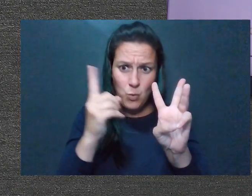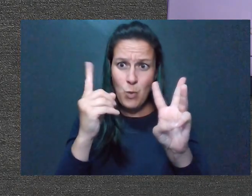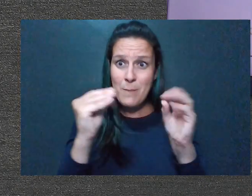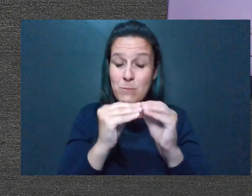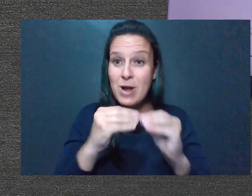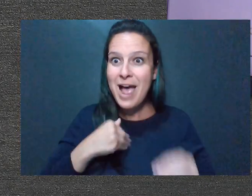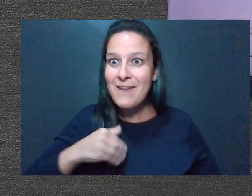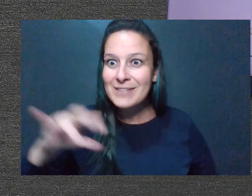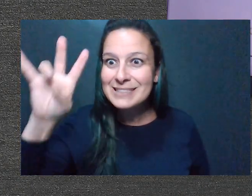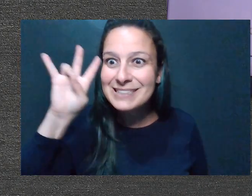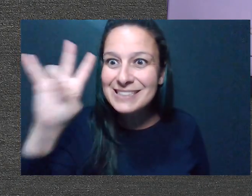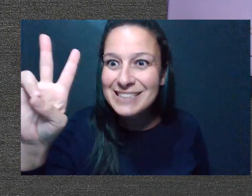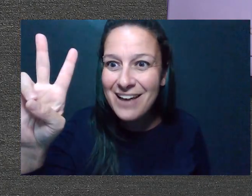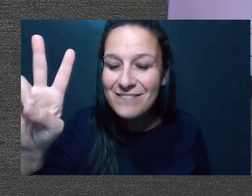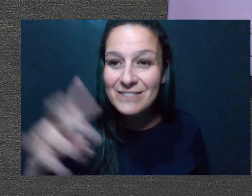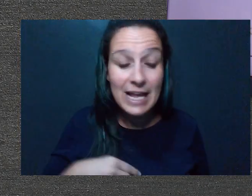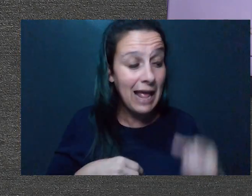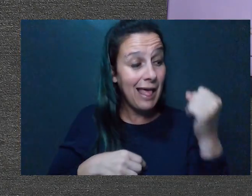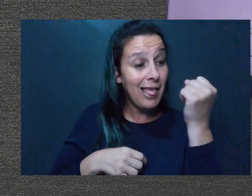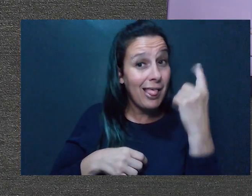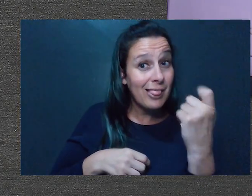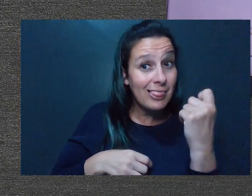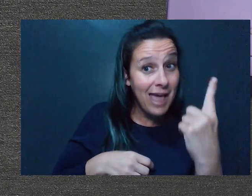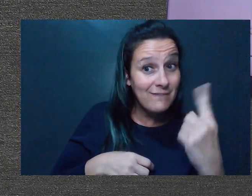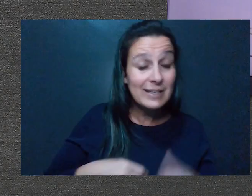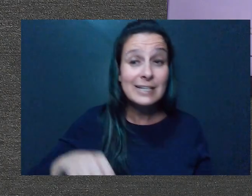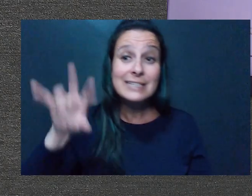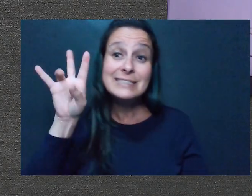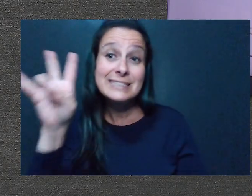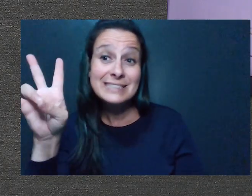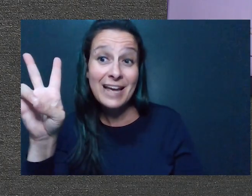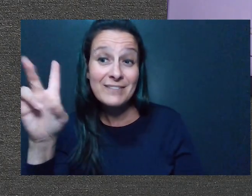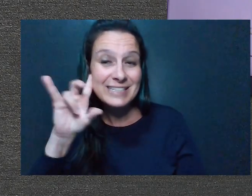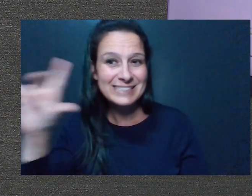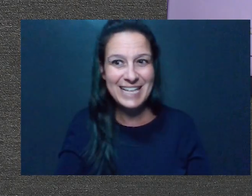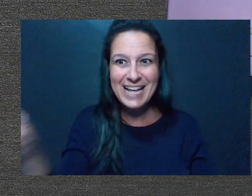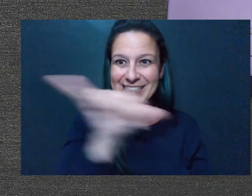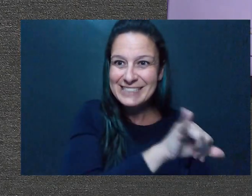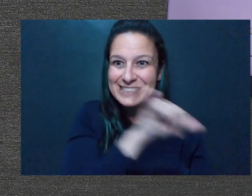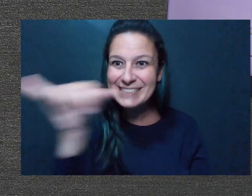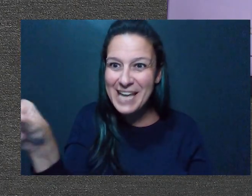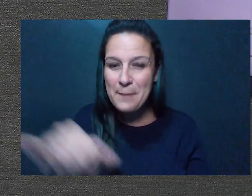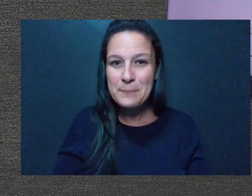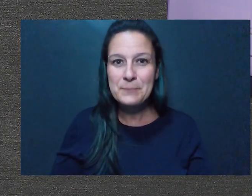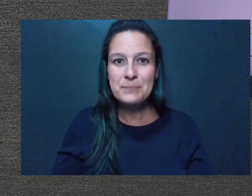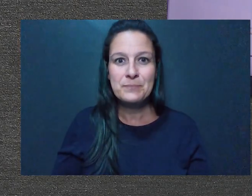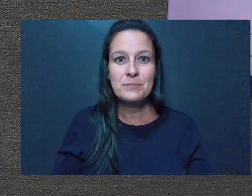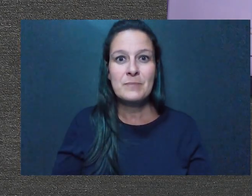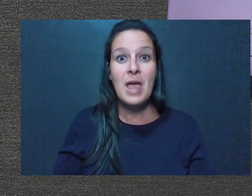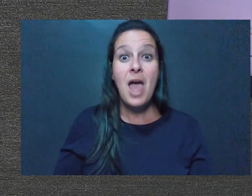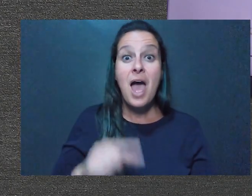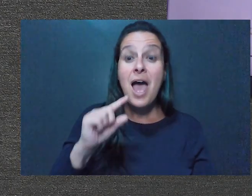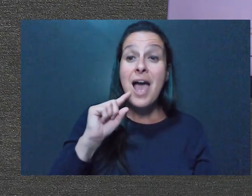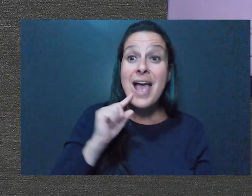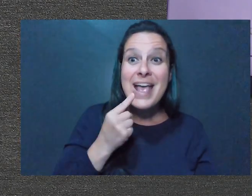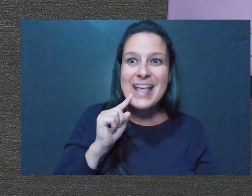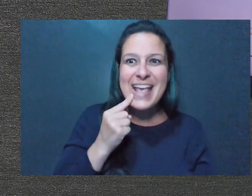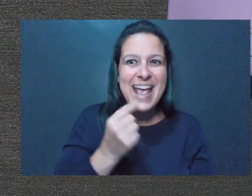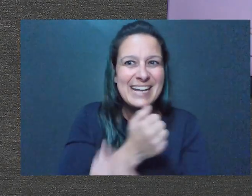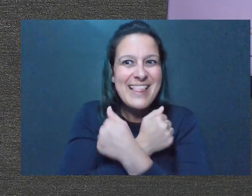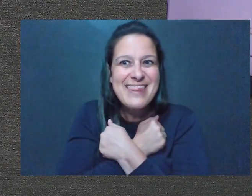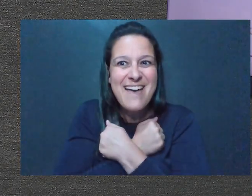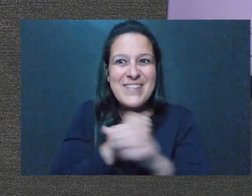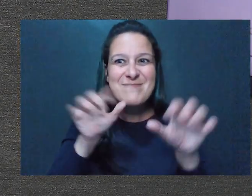7. 11 and 7 rhyme. This candy-loving monster says, I